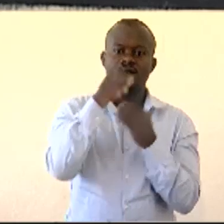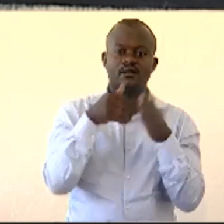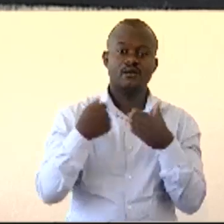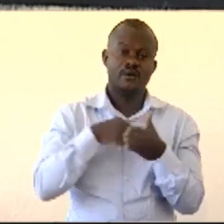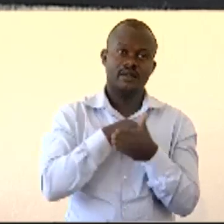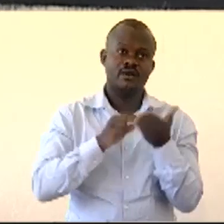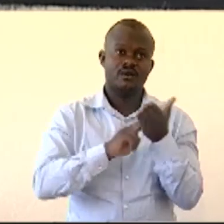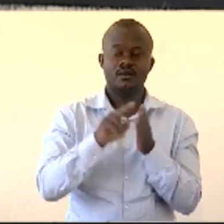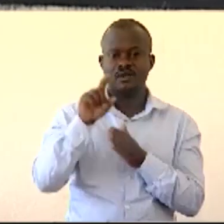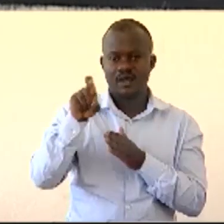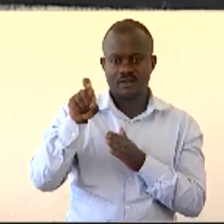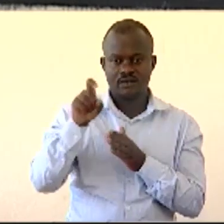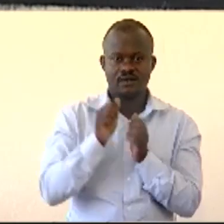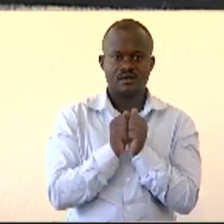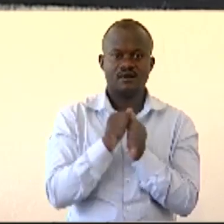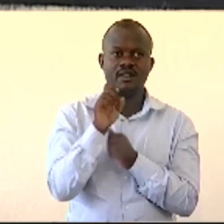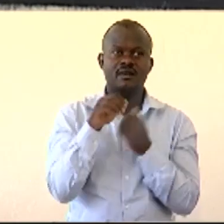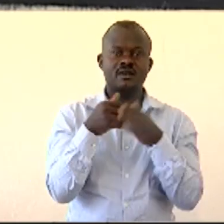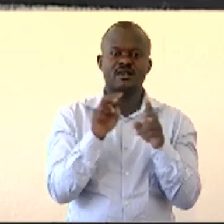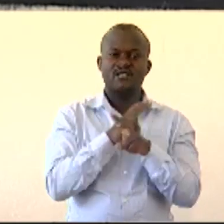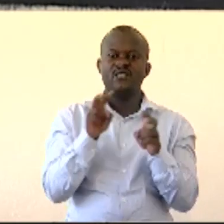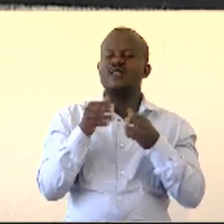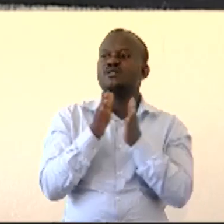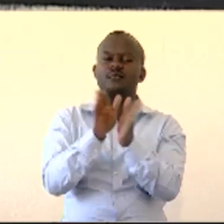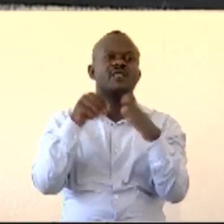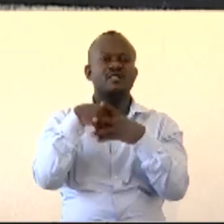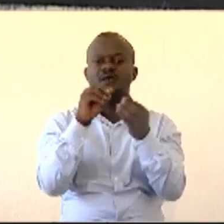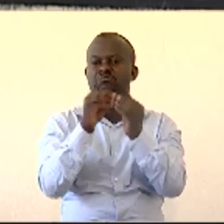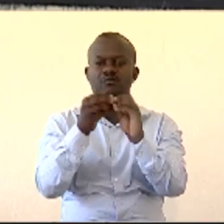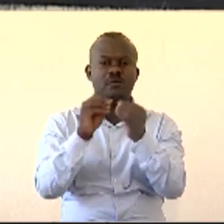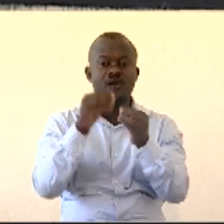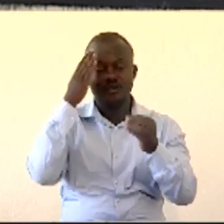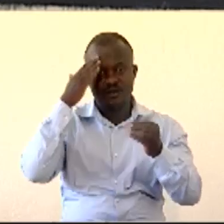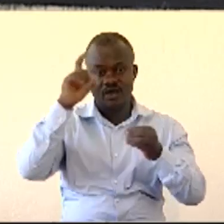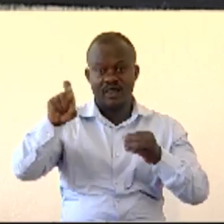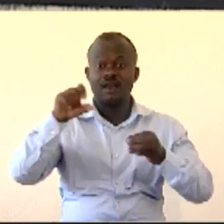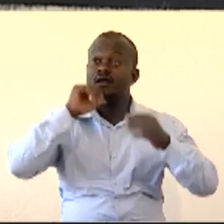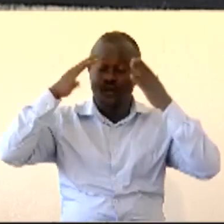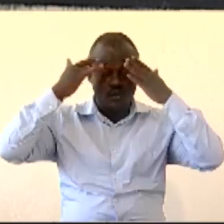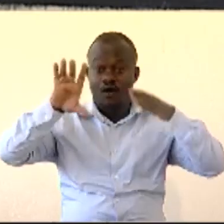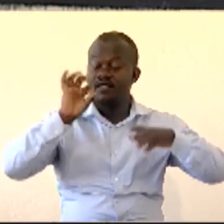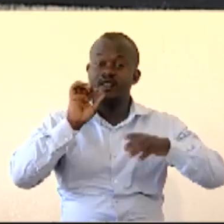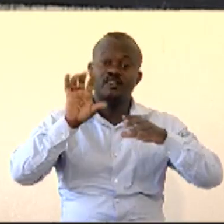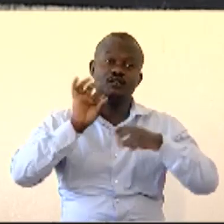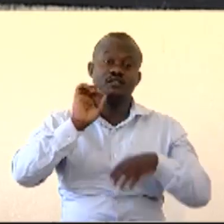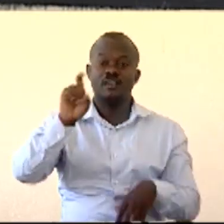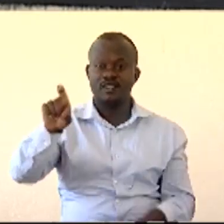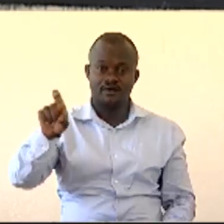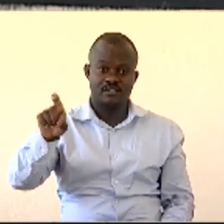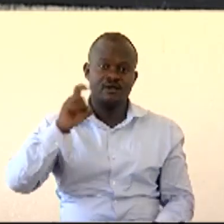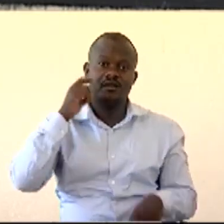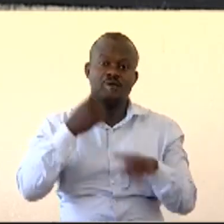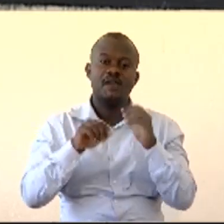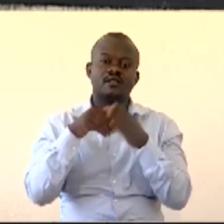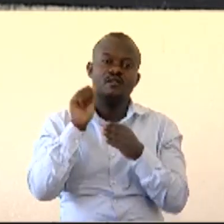X. X is very common in mathematics. I don't know why they choose X, but you can call